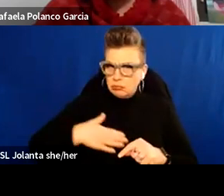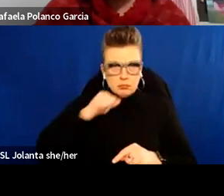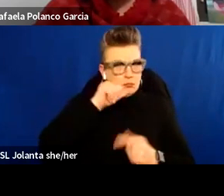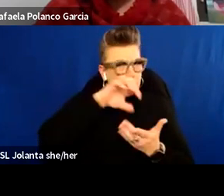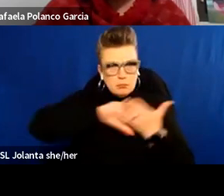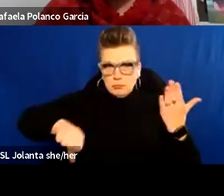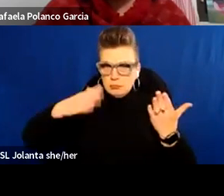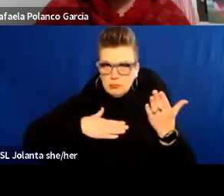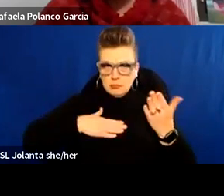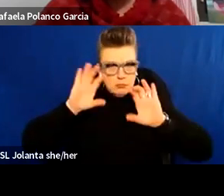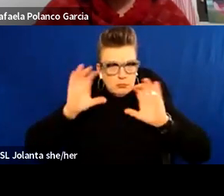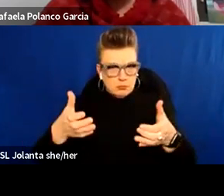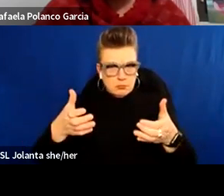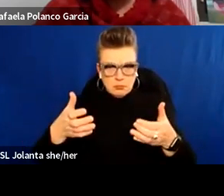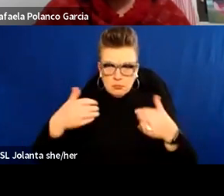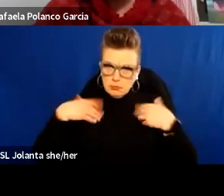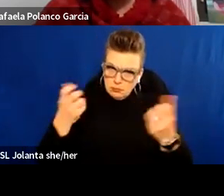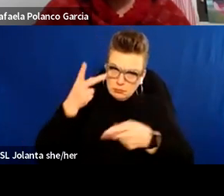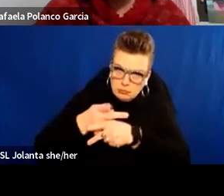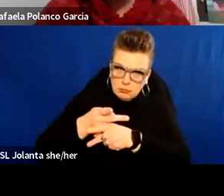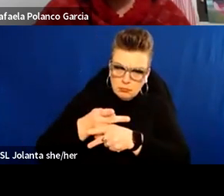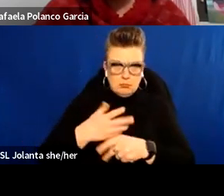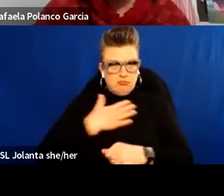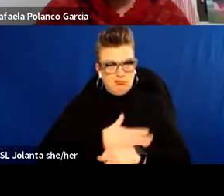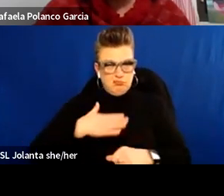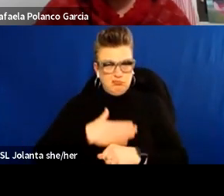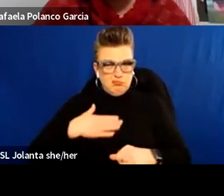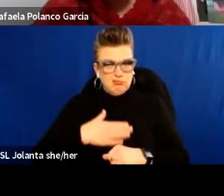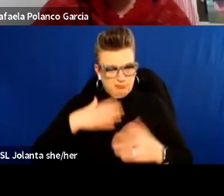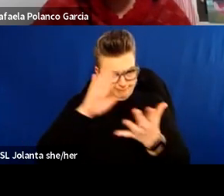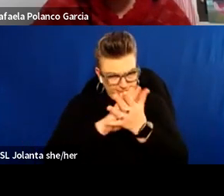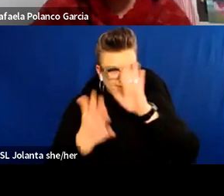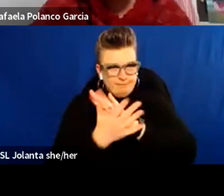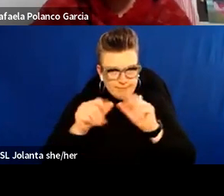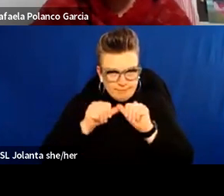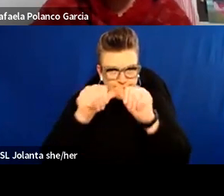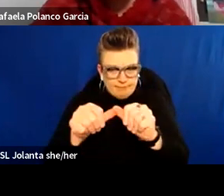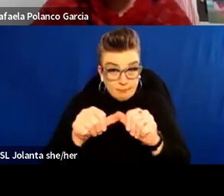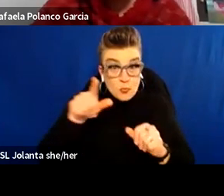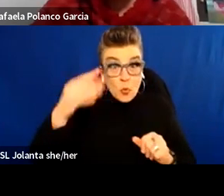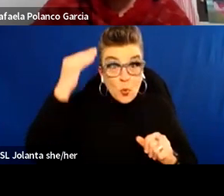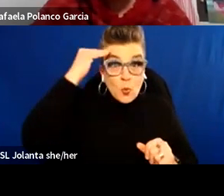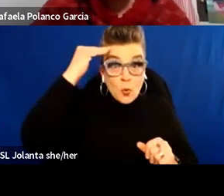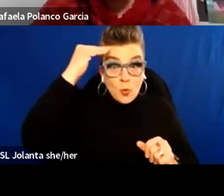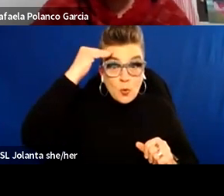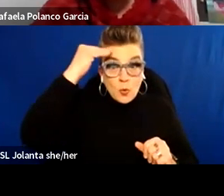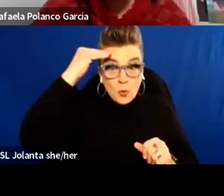from my school turn it into a fourth grade do you know that i can